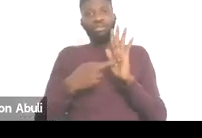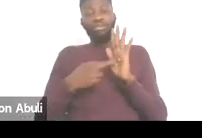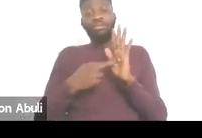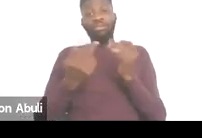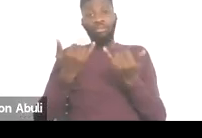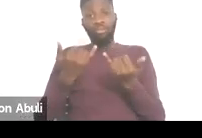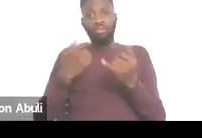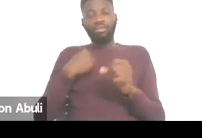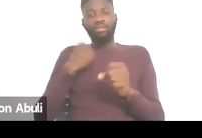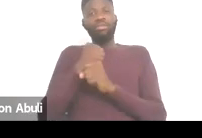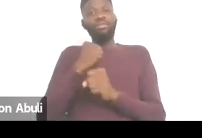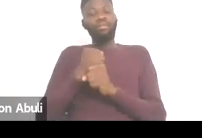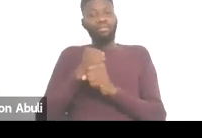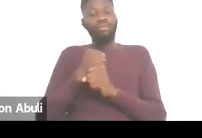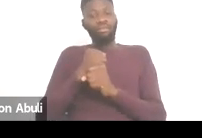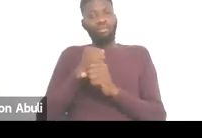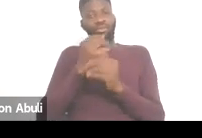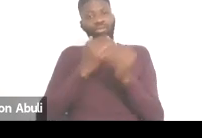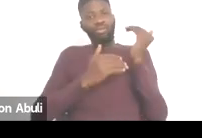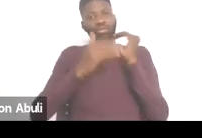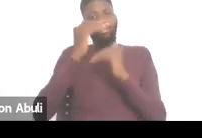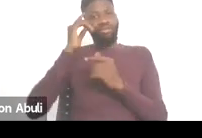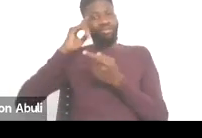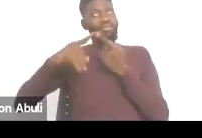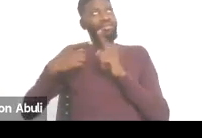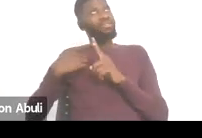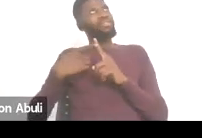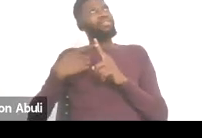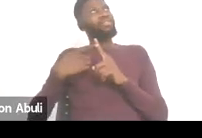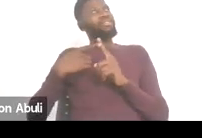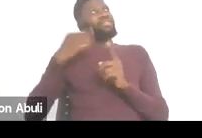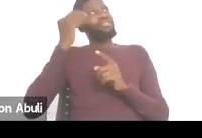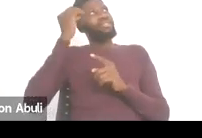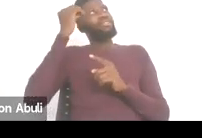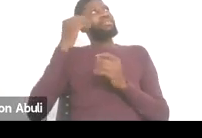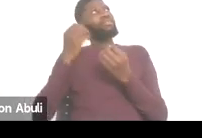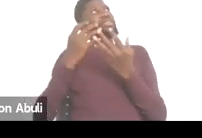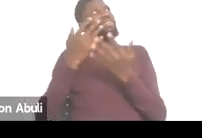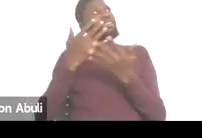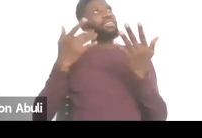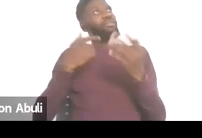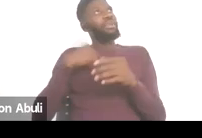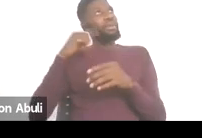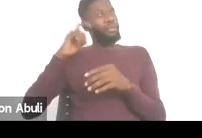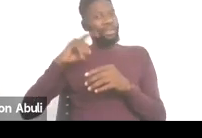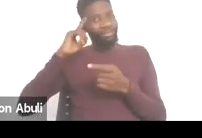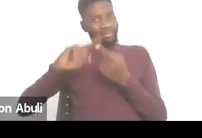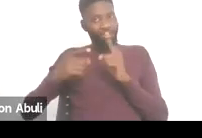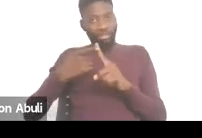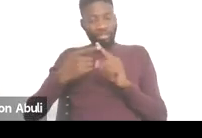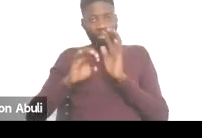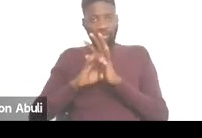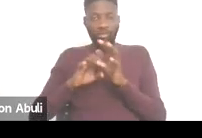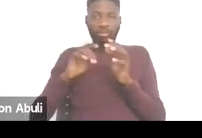this profession, thinking about it now, I realized there are a lot of things that I should have considered. For example, I've gone through